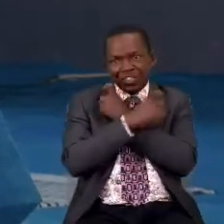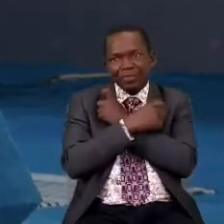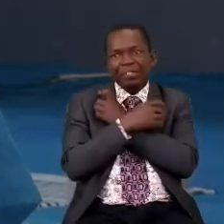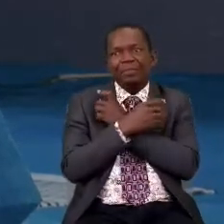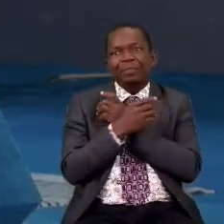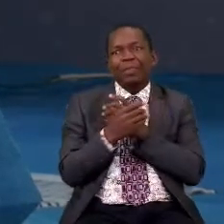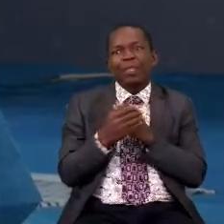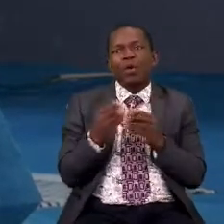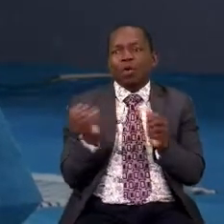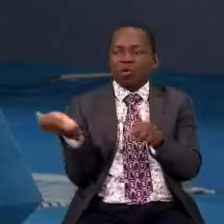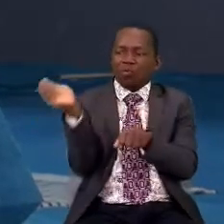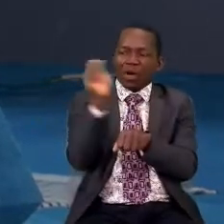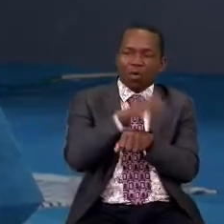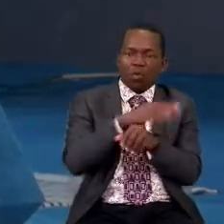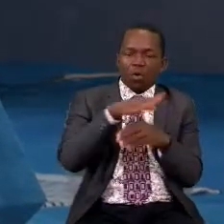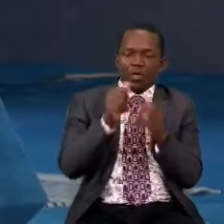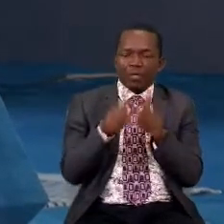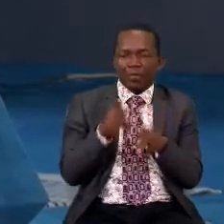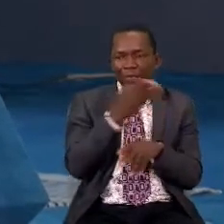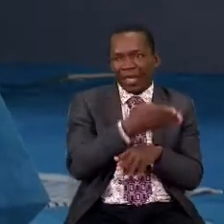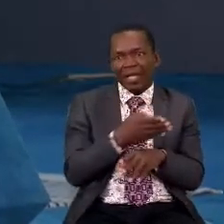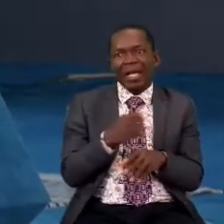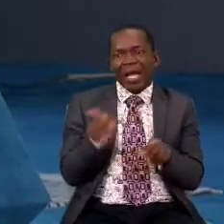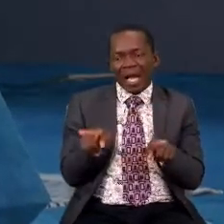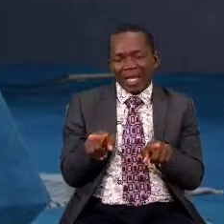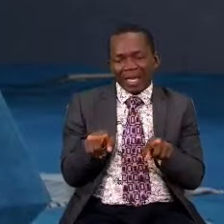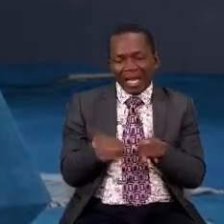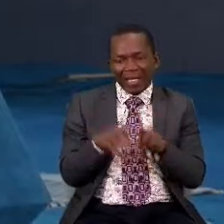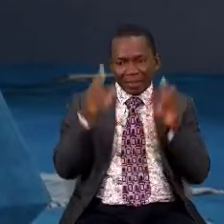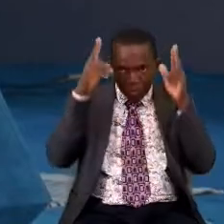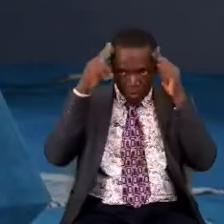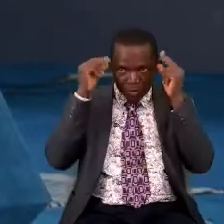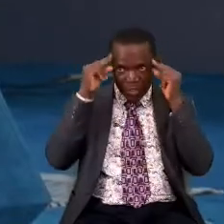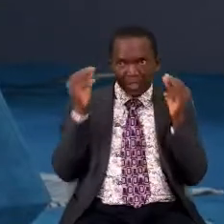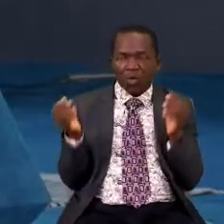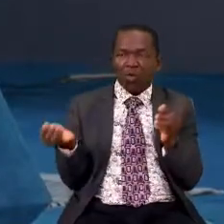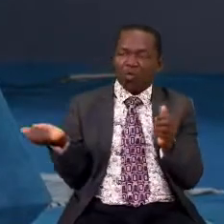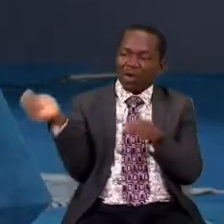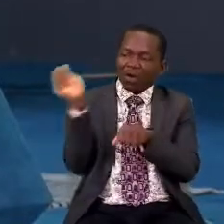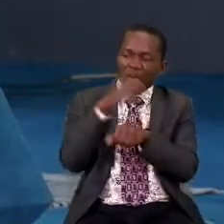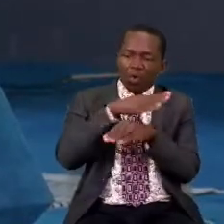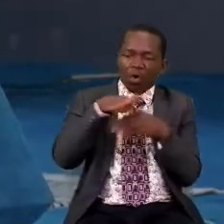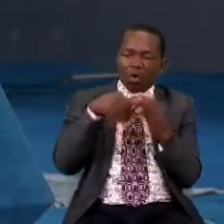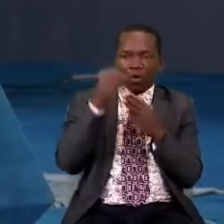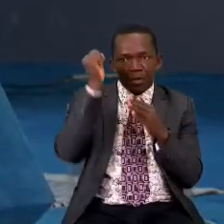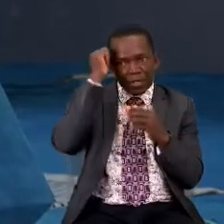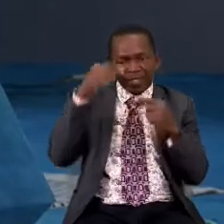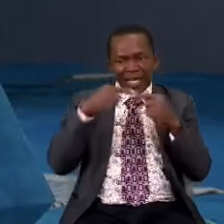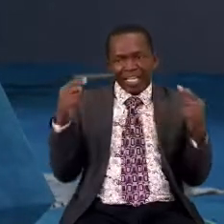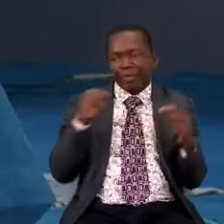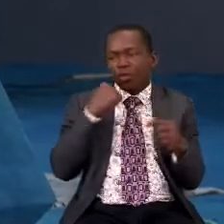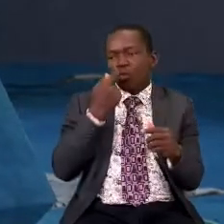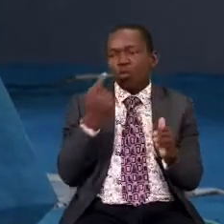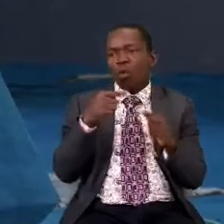that contradicted the way of the Lord being established by Moses, as I was with Moses, so I will